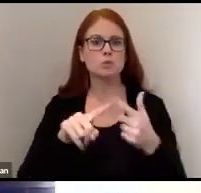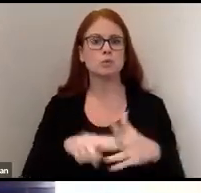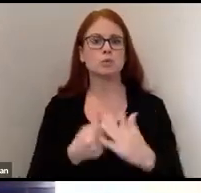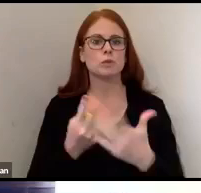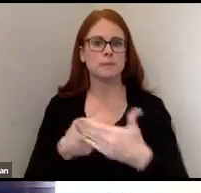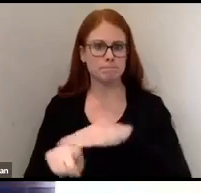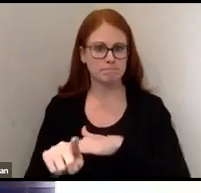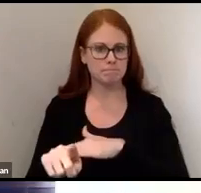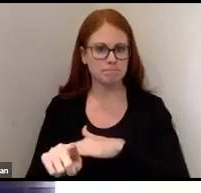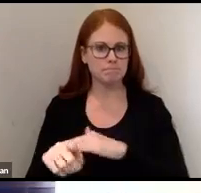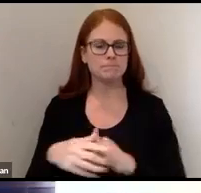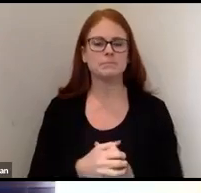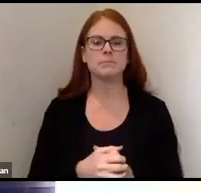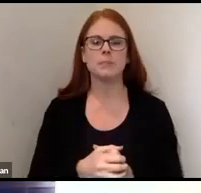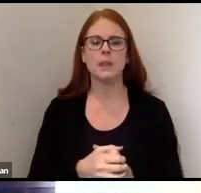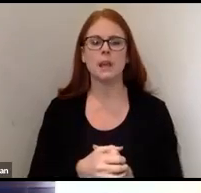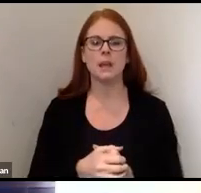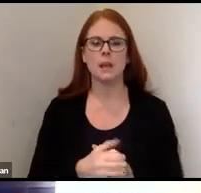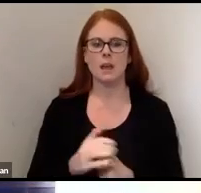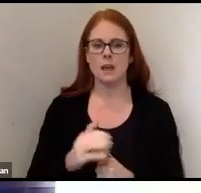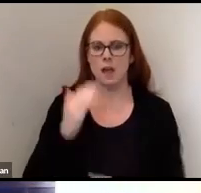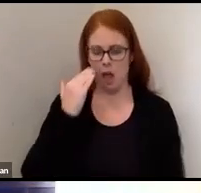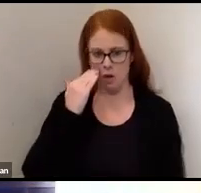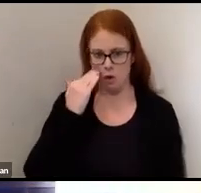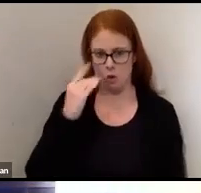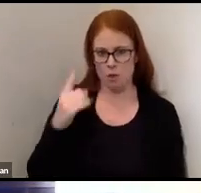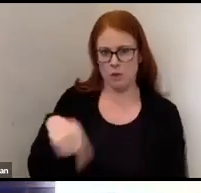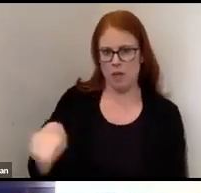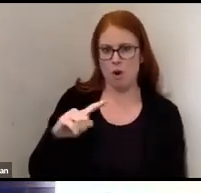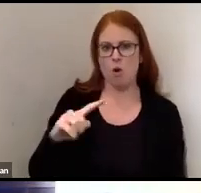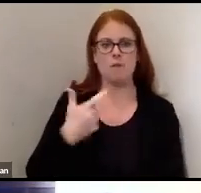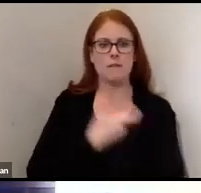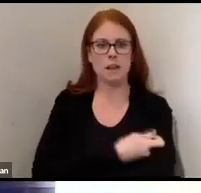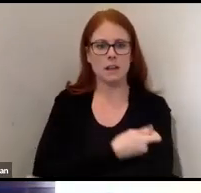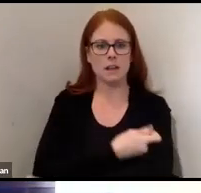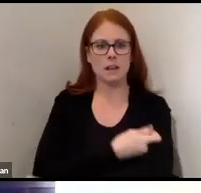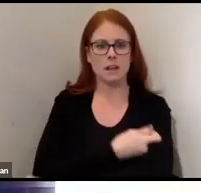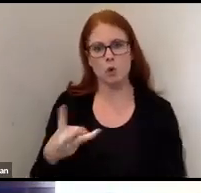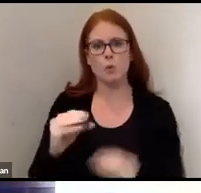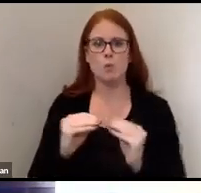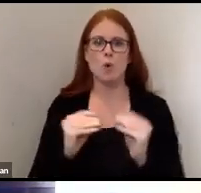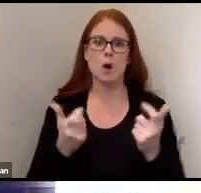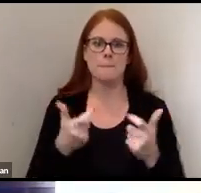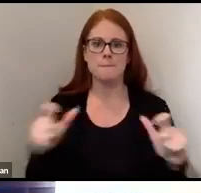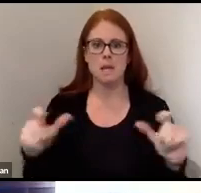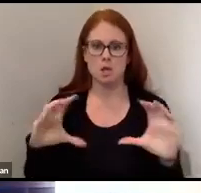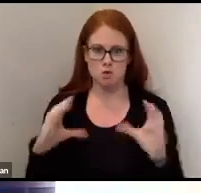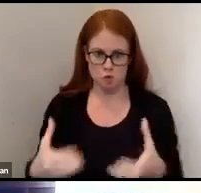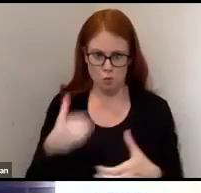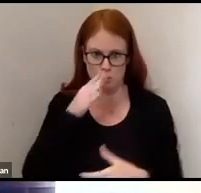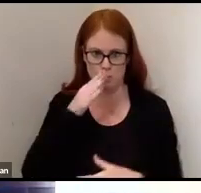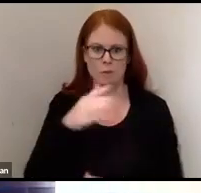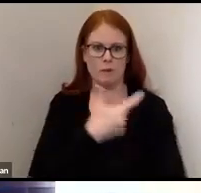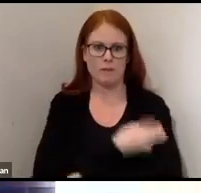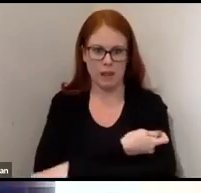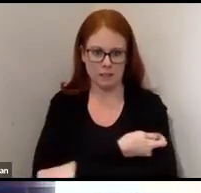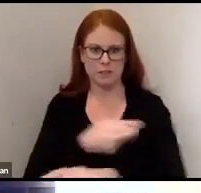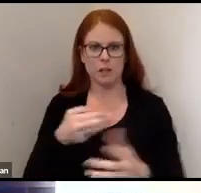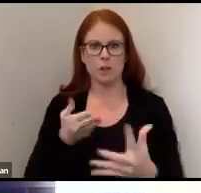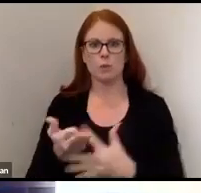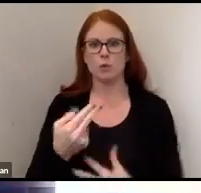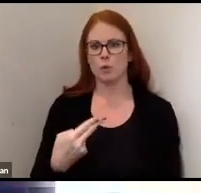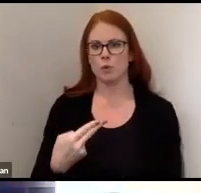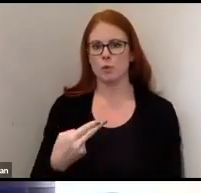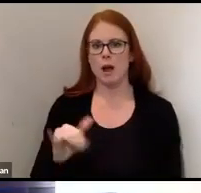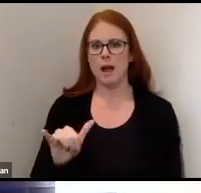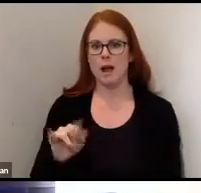that Auburn is vaccinating a few. The larger group is going to be vaccinated by Hy-Vee, and they're going